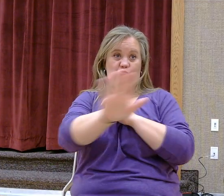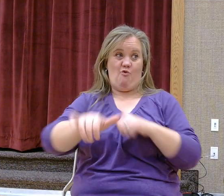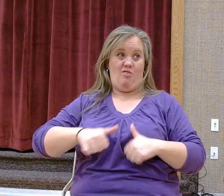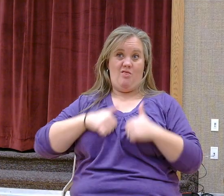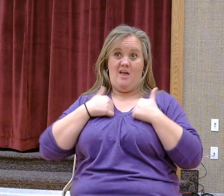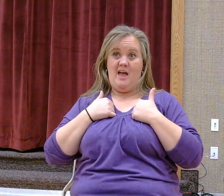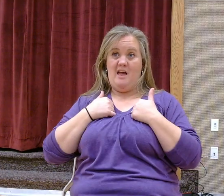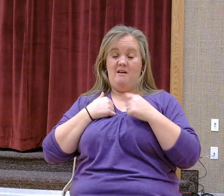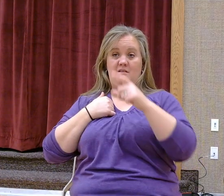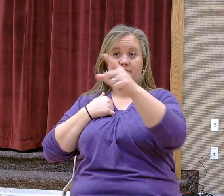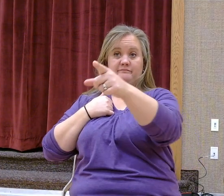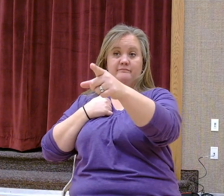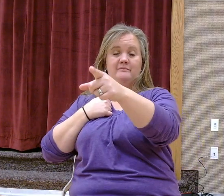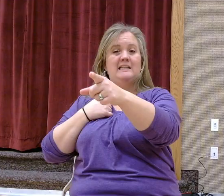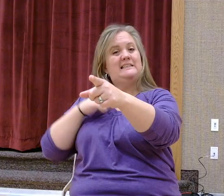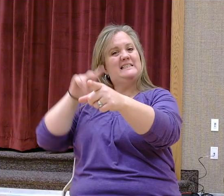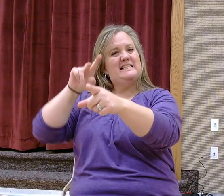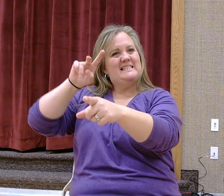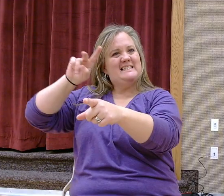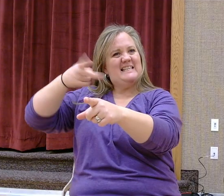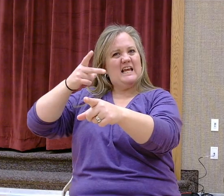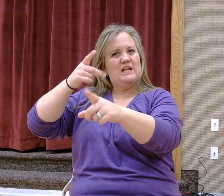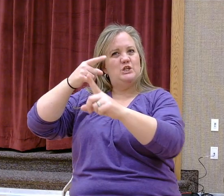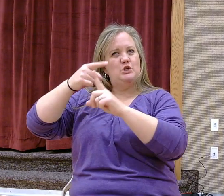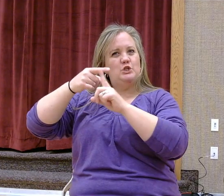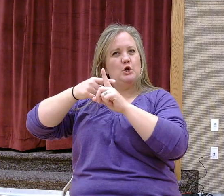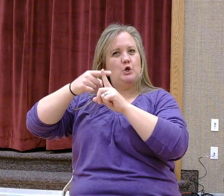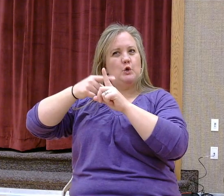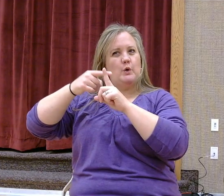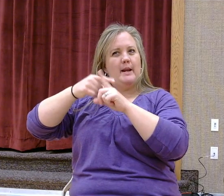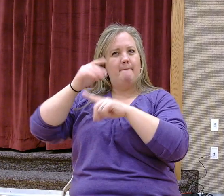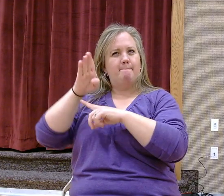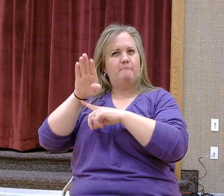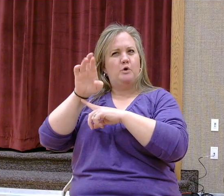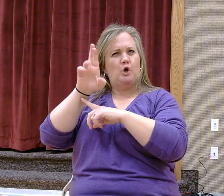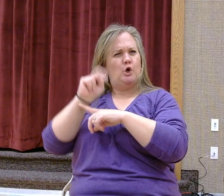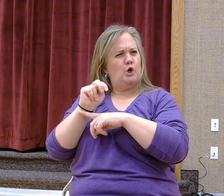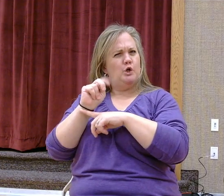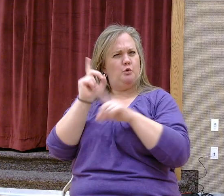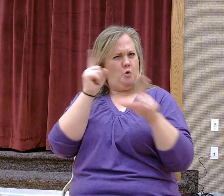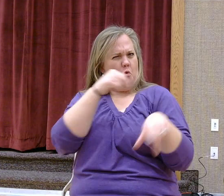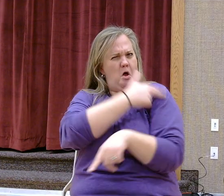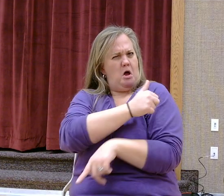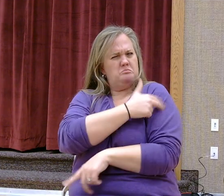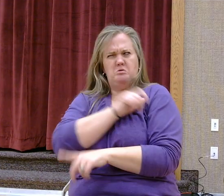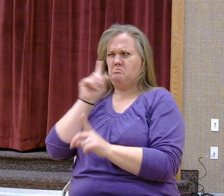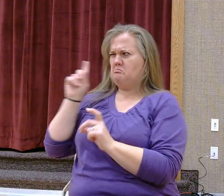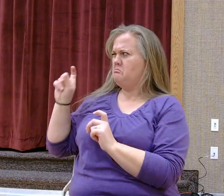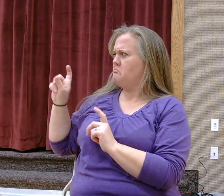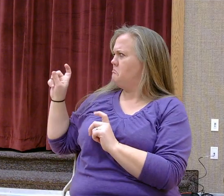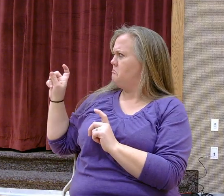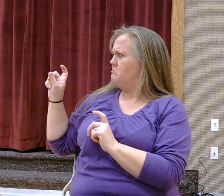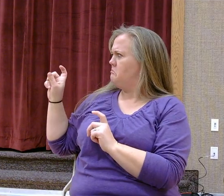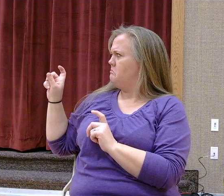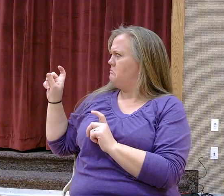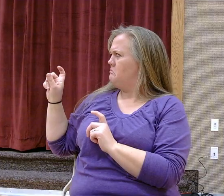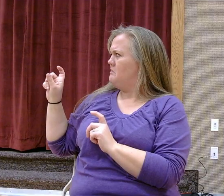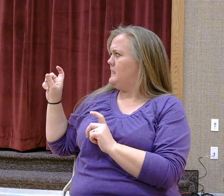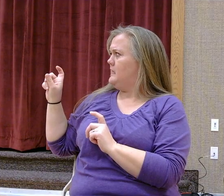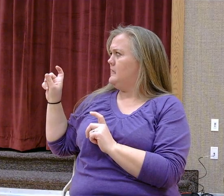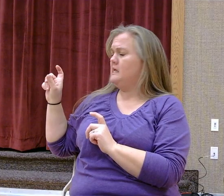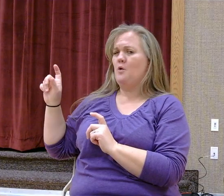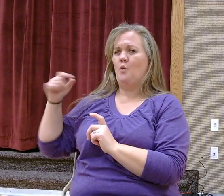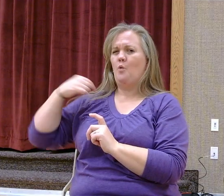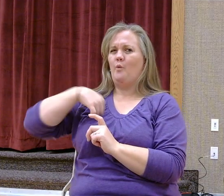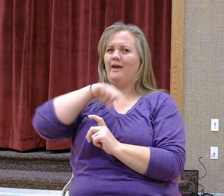like second-degree burns, you would go to the hospital for those, would you? There be some really bad ones. So